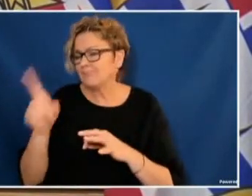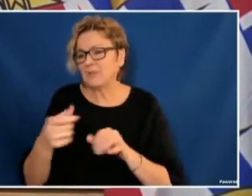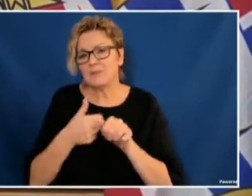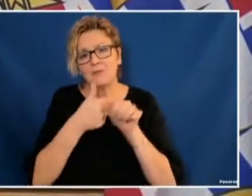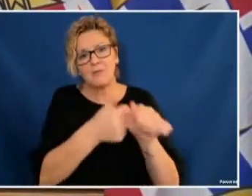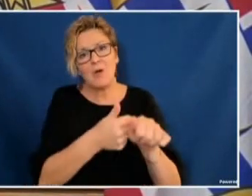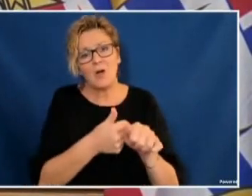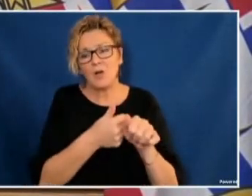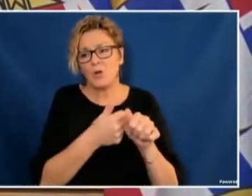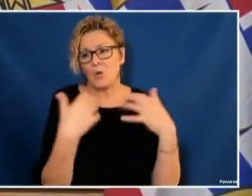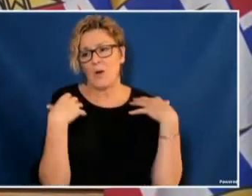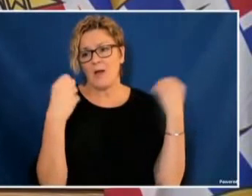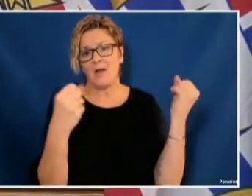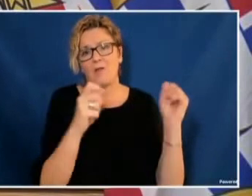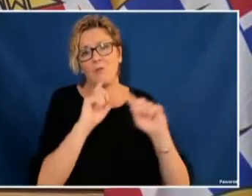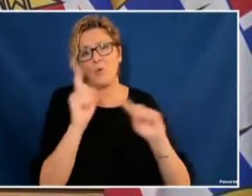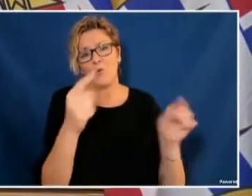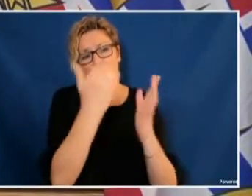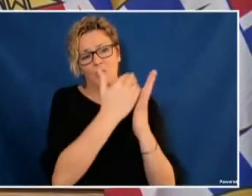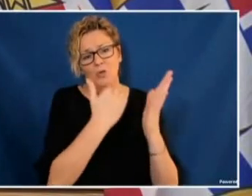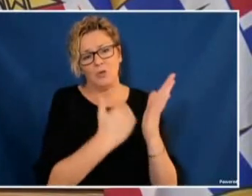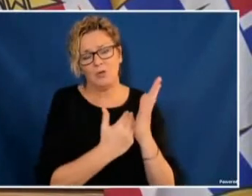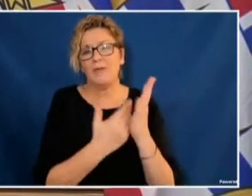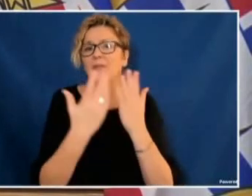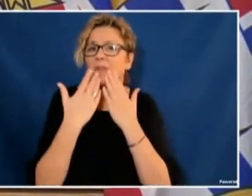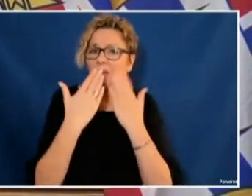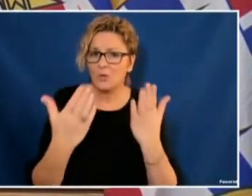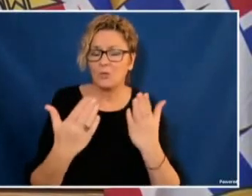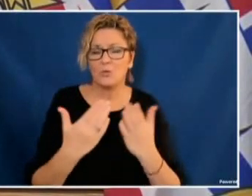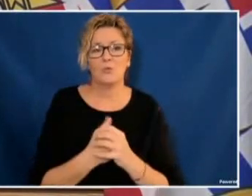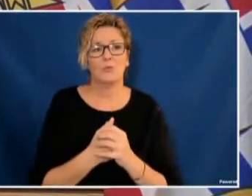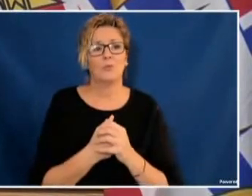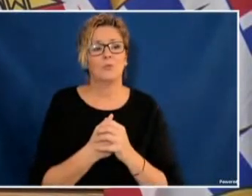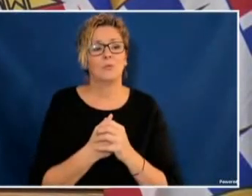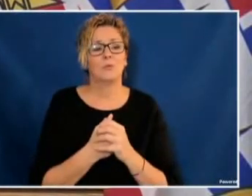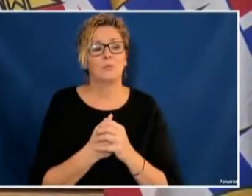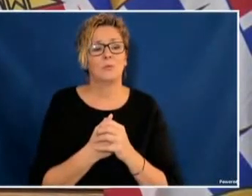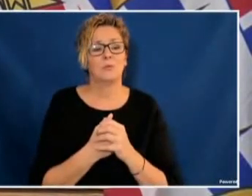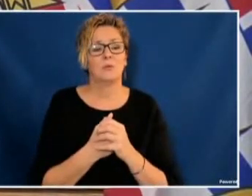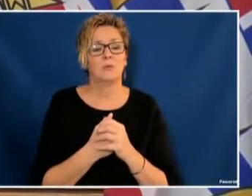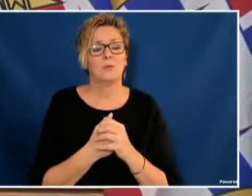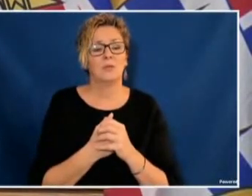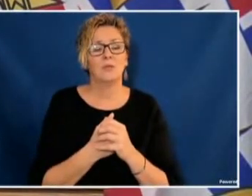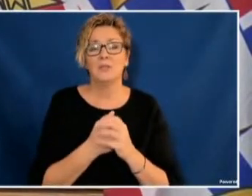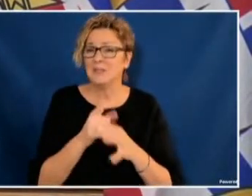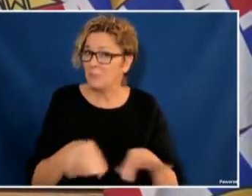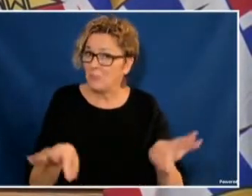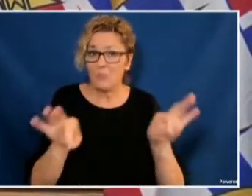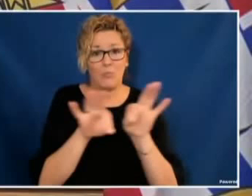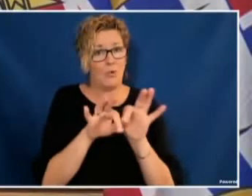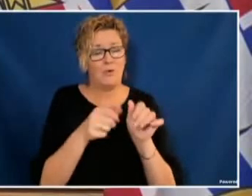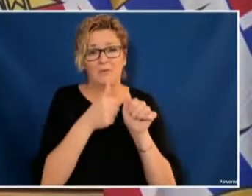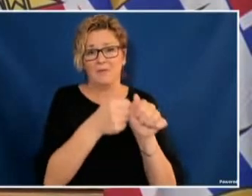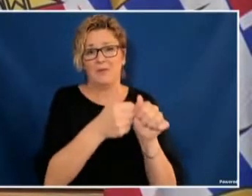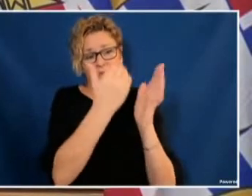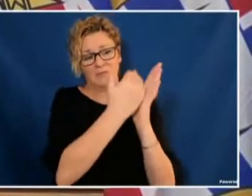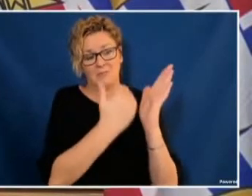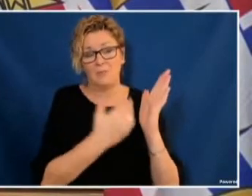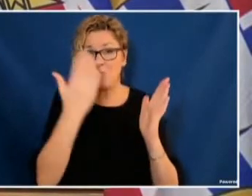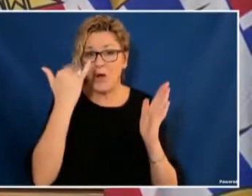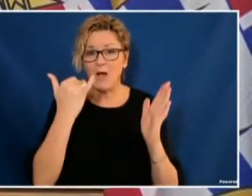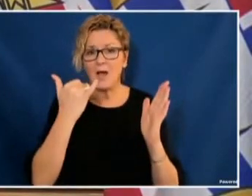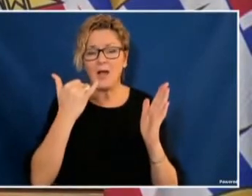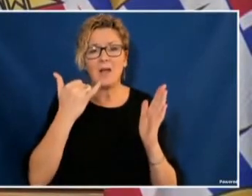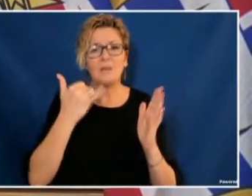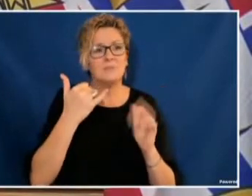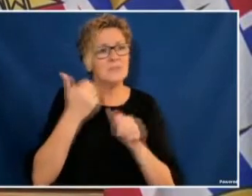I was also contacted by many faith leaders and others this weekend to talk about some of the issues that we are